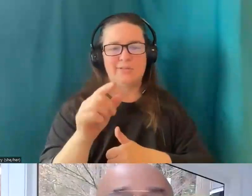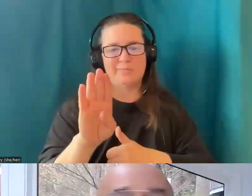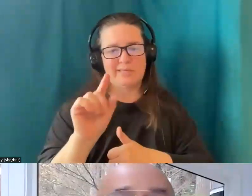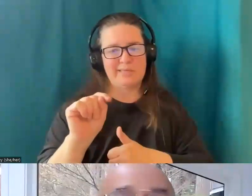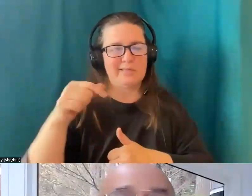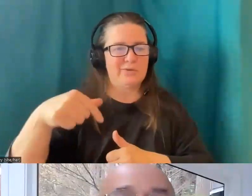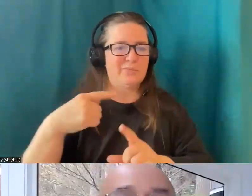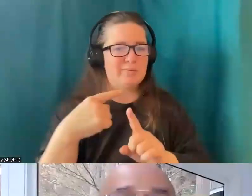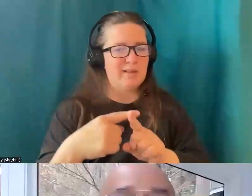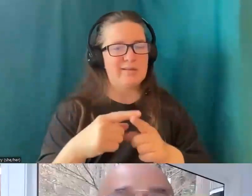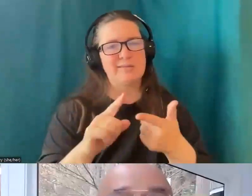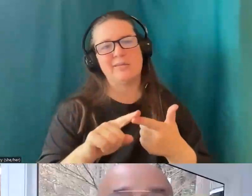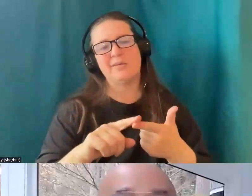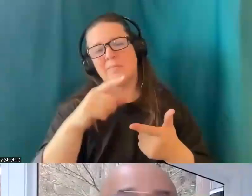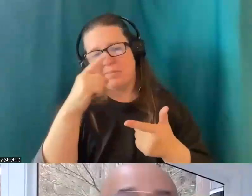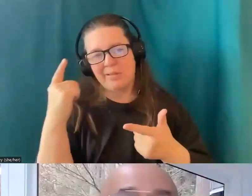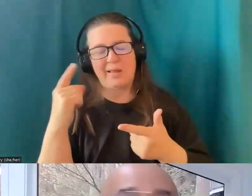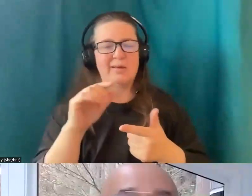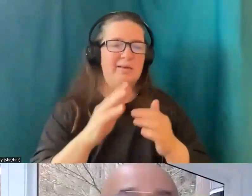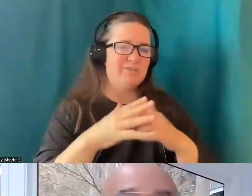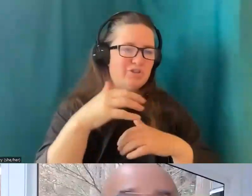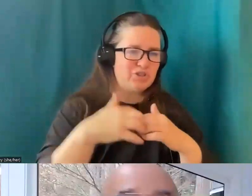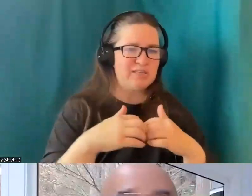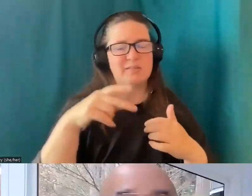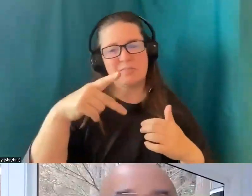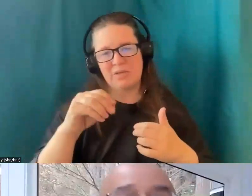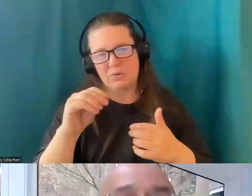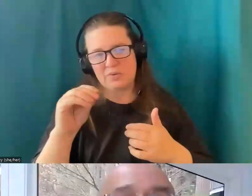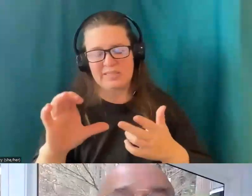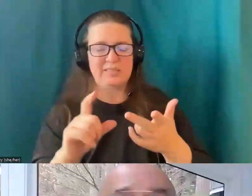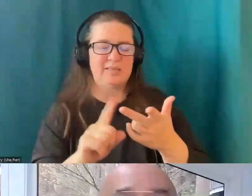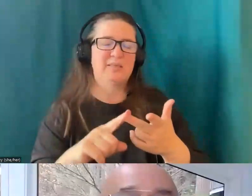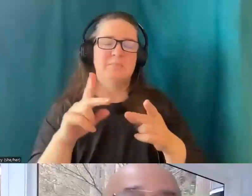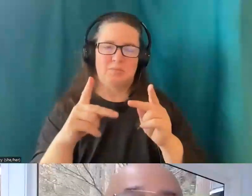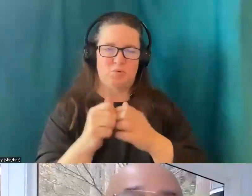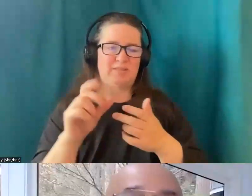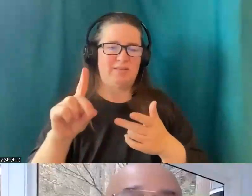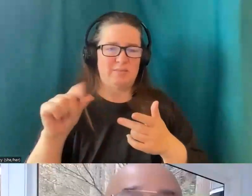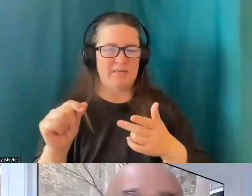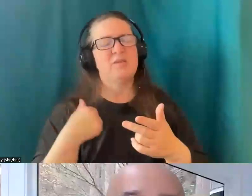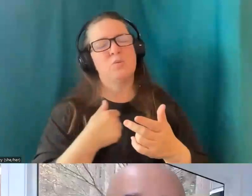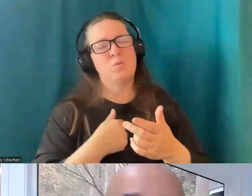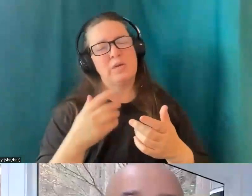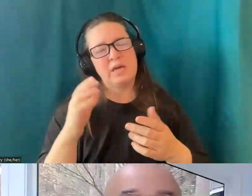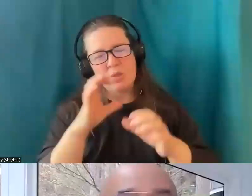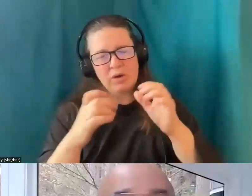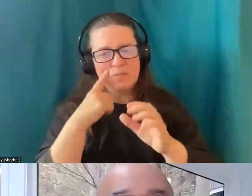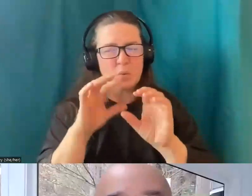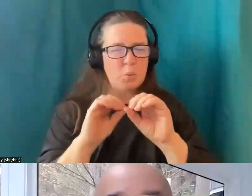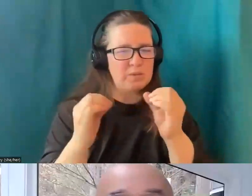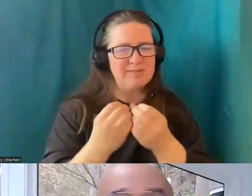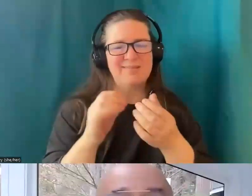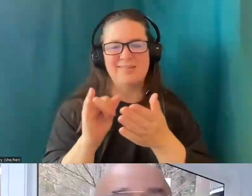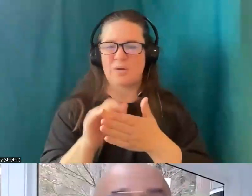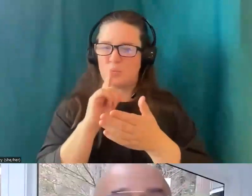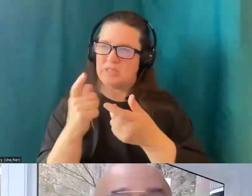looking for organizations who are actively trying to uplift those communities in either their internal work or their